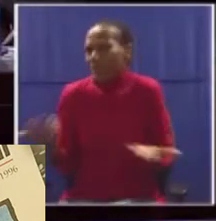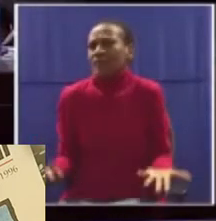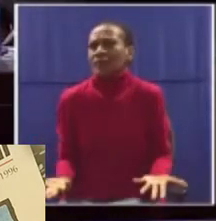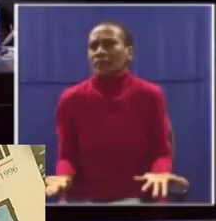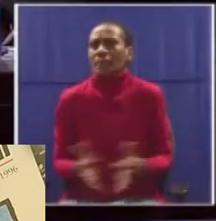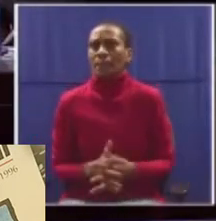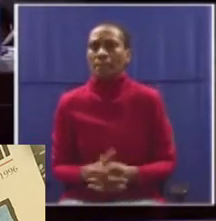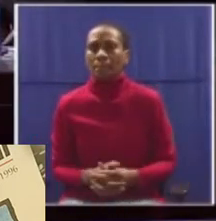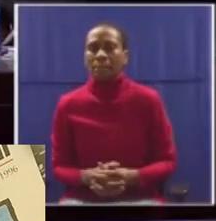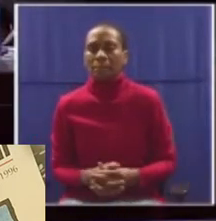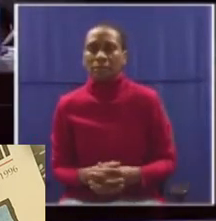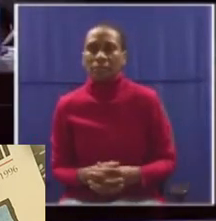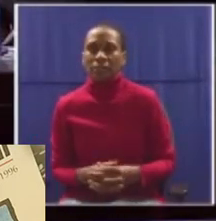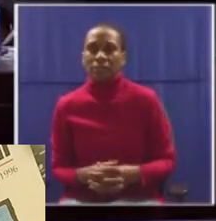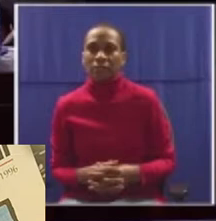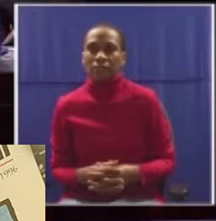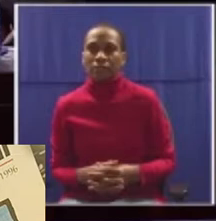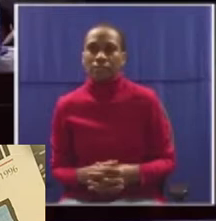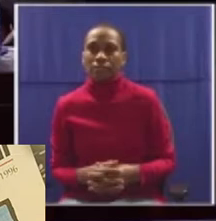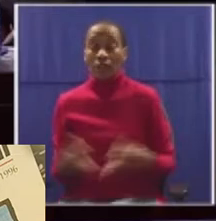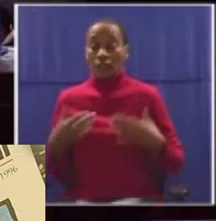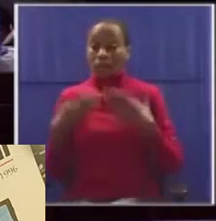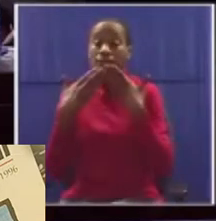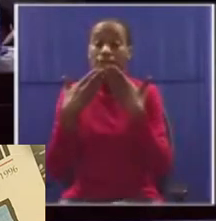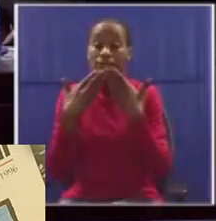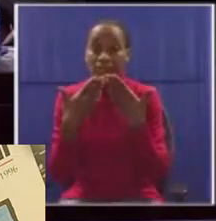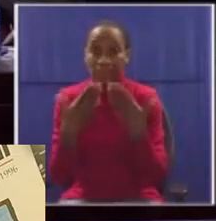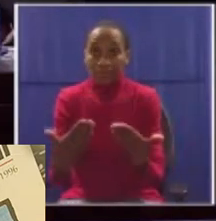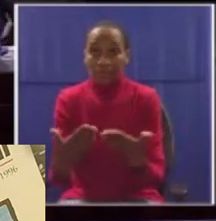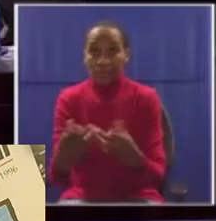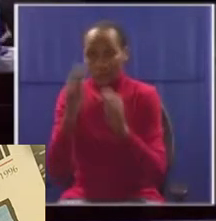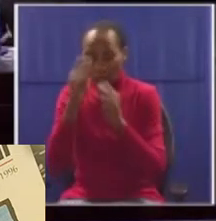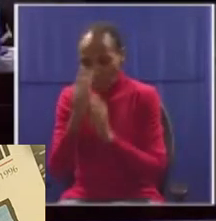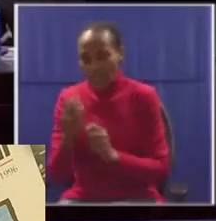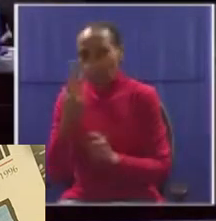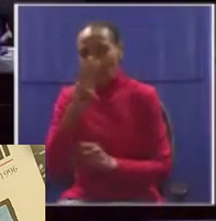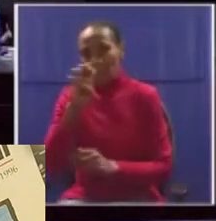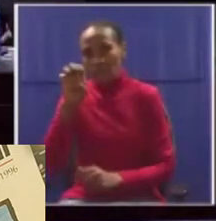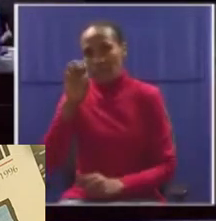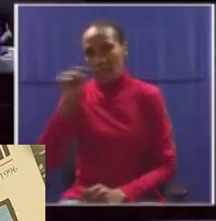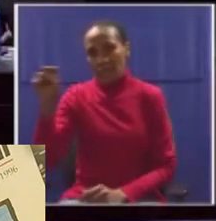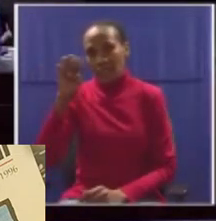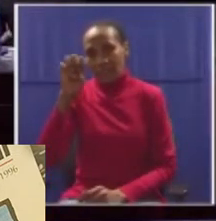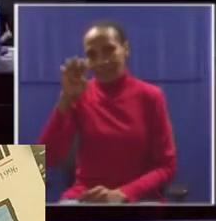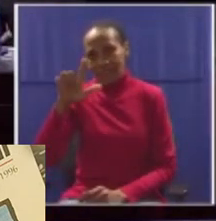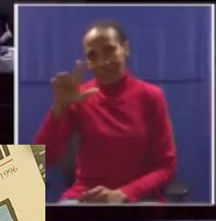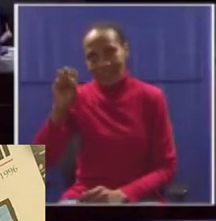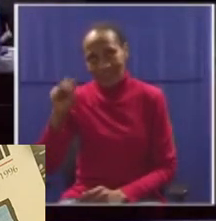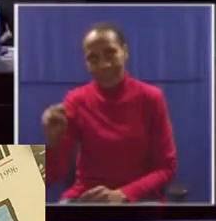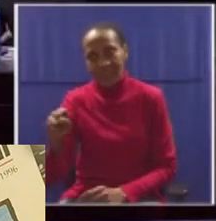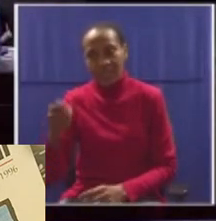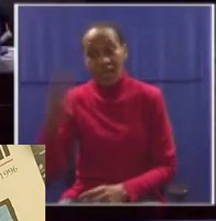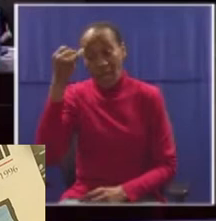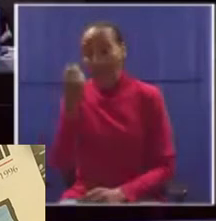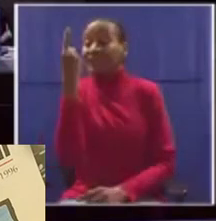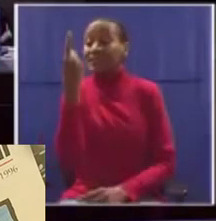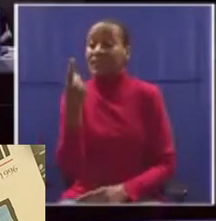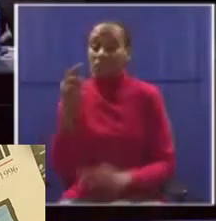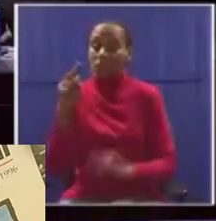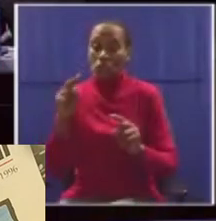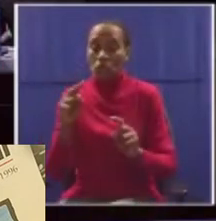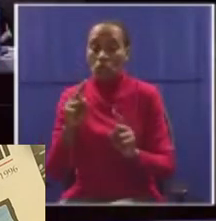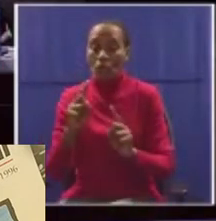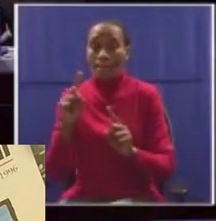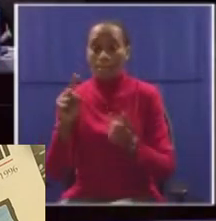um I'm grateful to honor reversals because he draws a distinction between two things